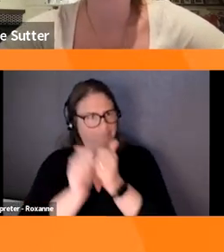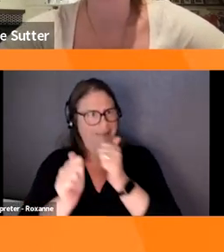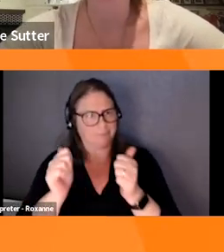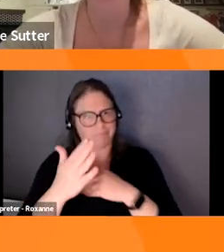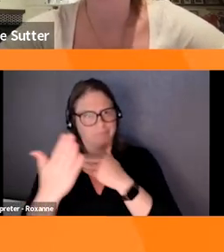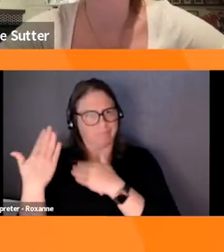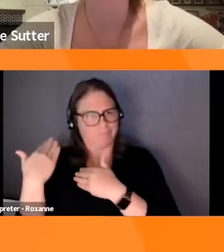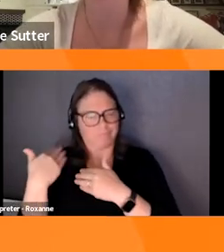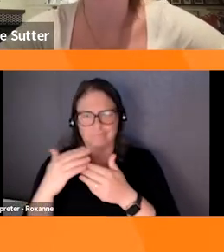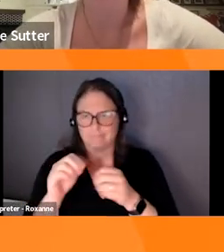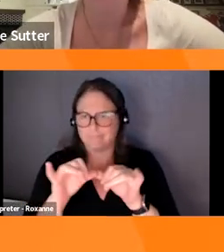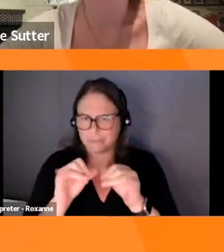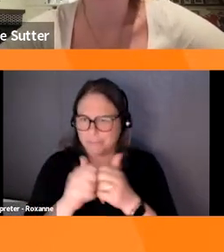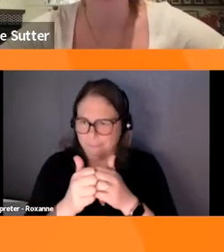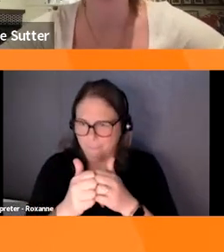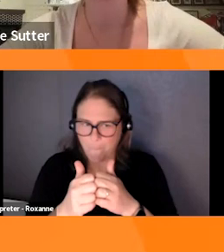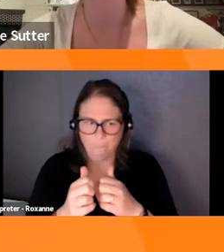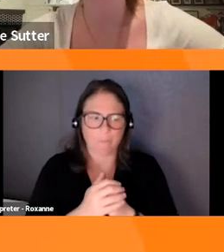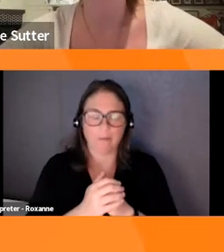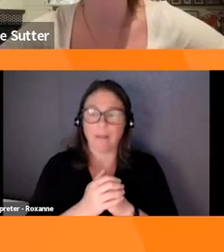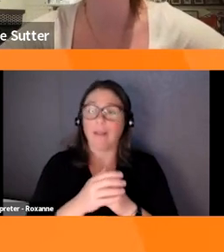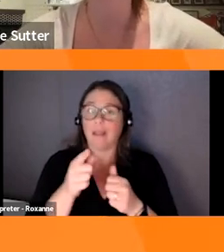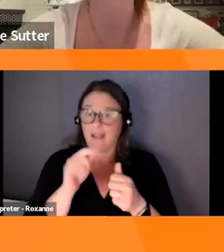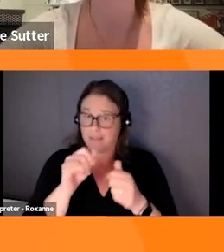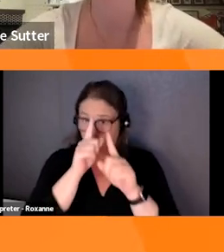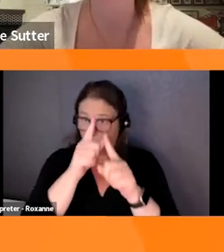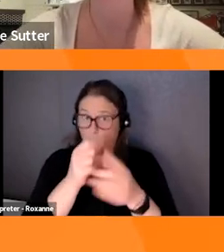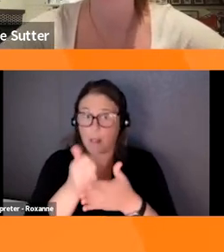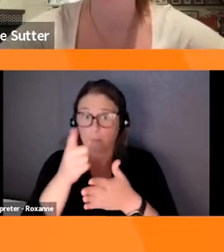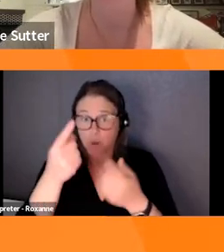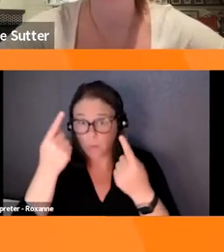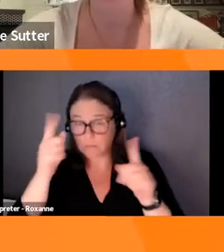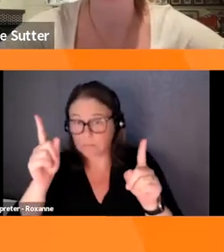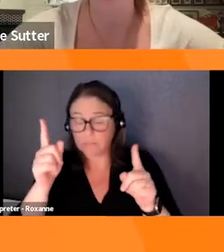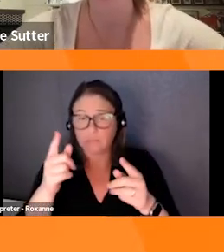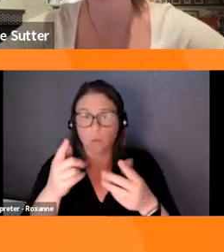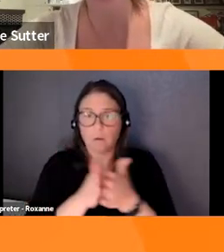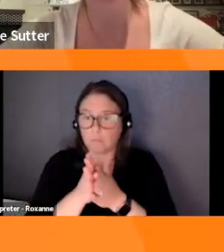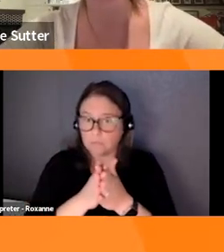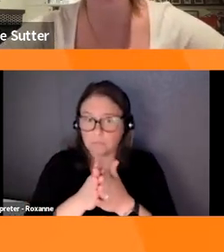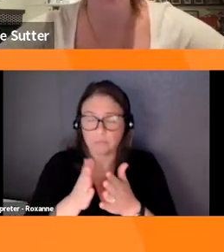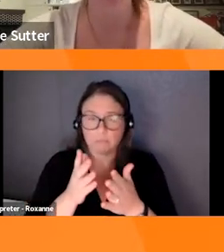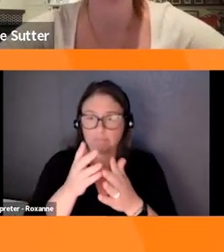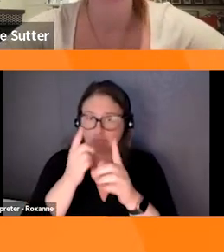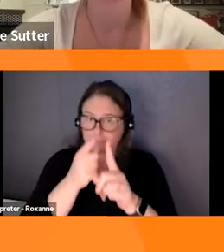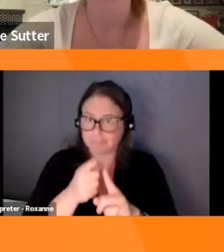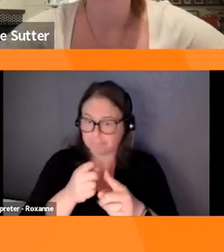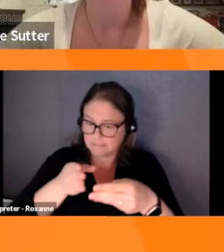be accomplished? Or what initiatives will you complete to ensure that you meet this goal?